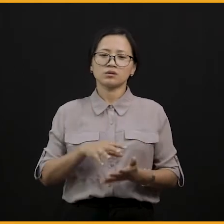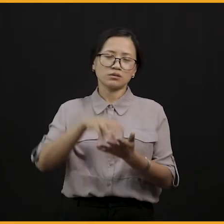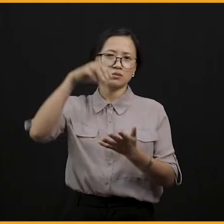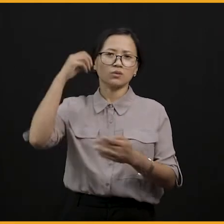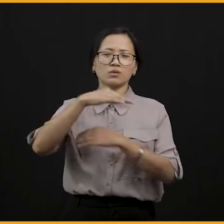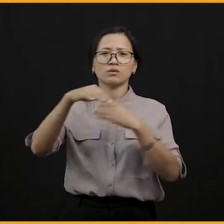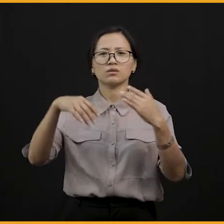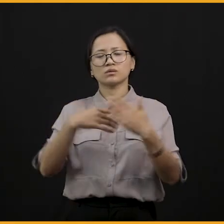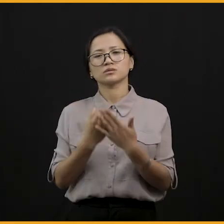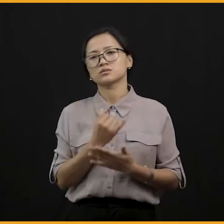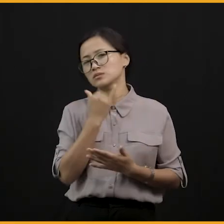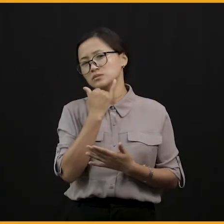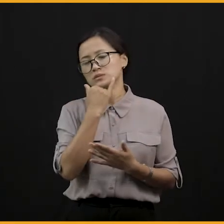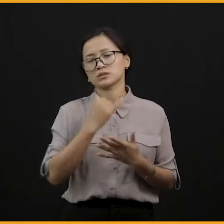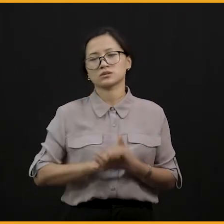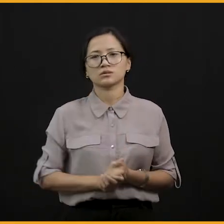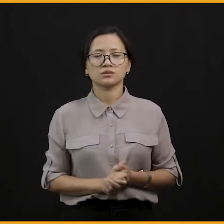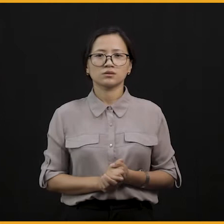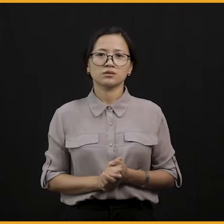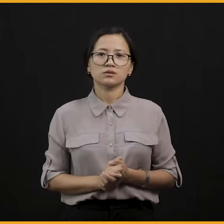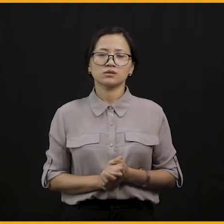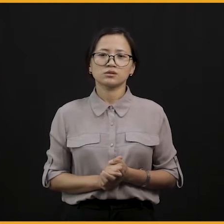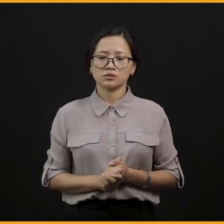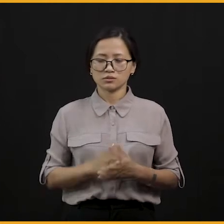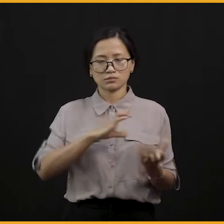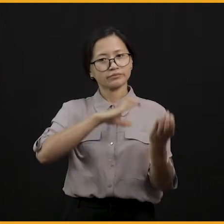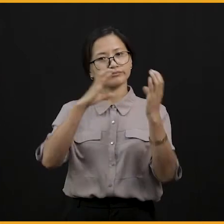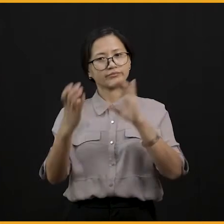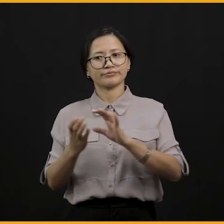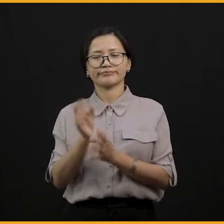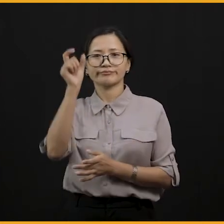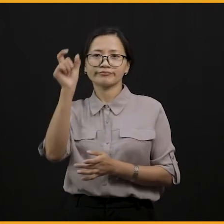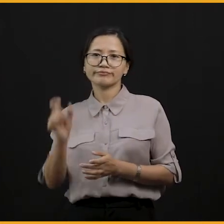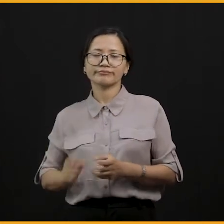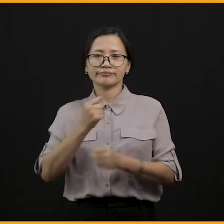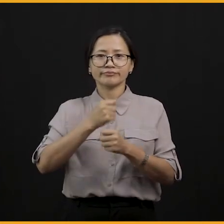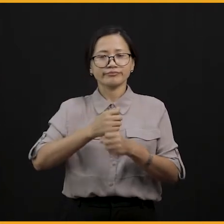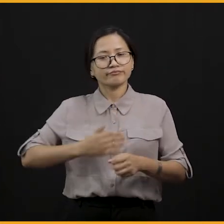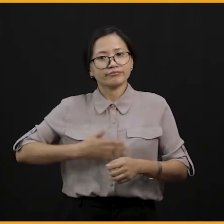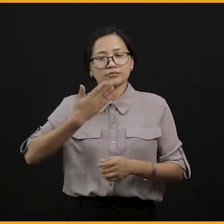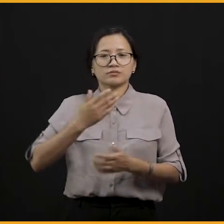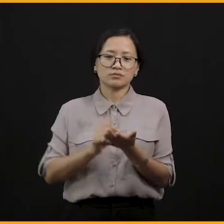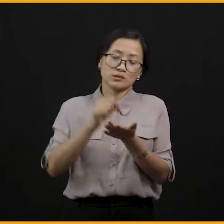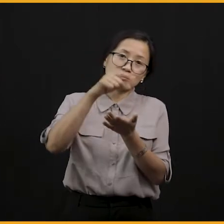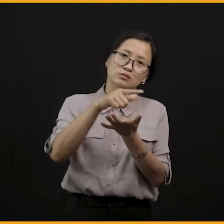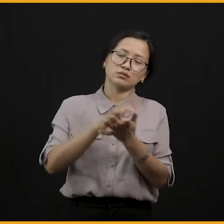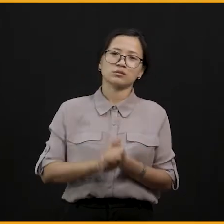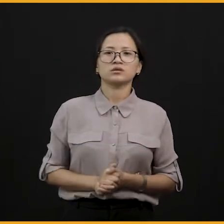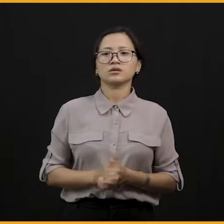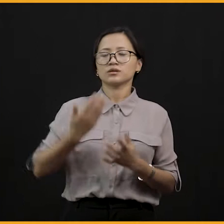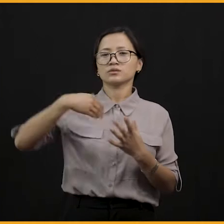mistakes. Okay, now he is a changed person. Okay, he is a changed grasshopper. So